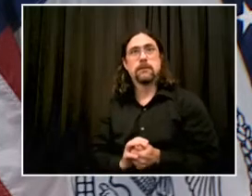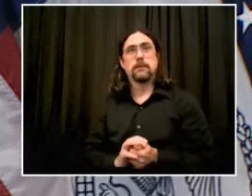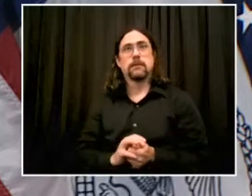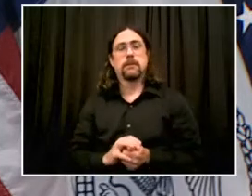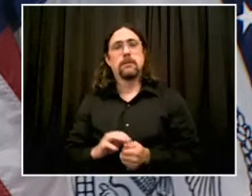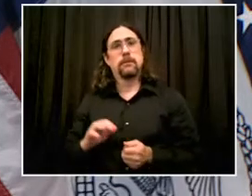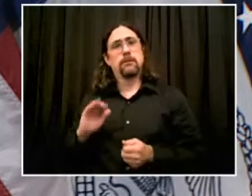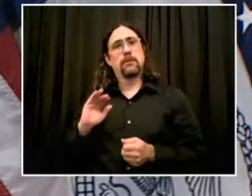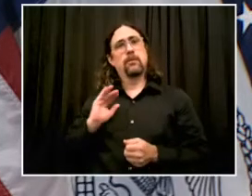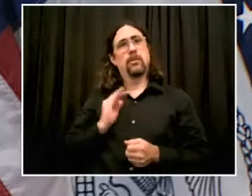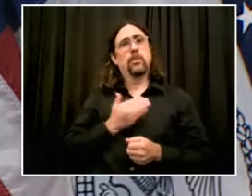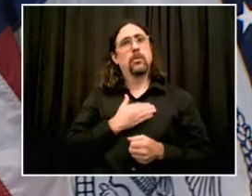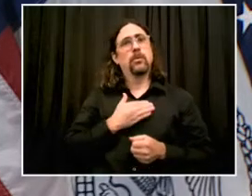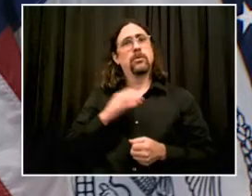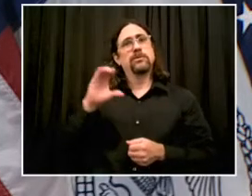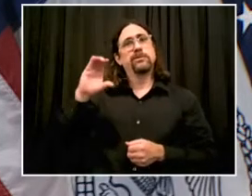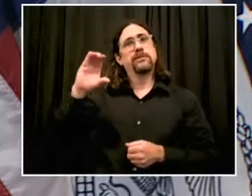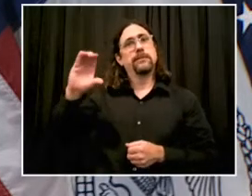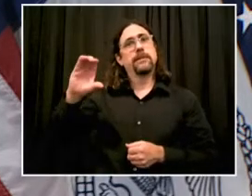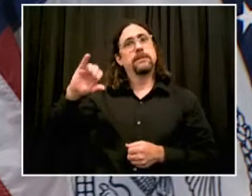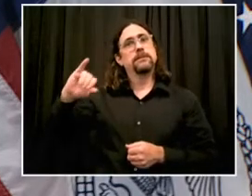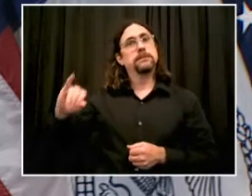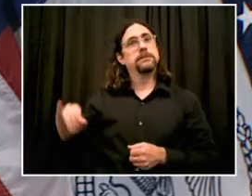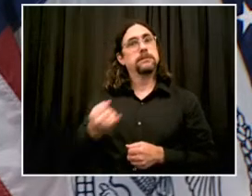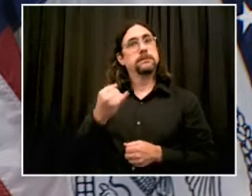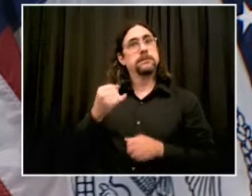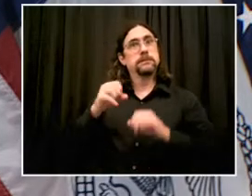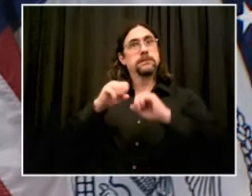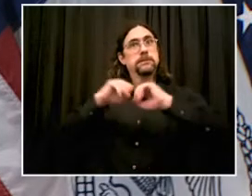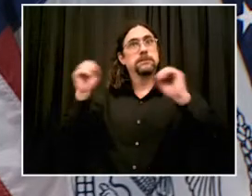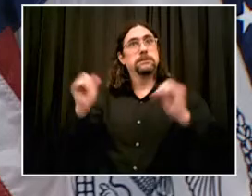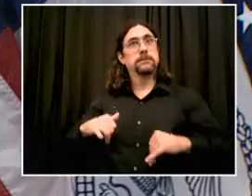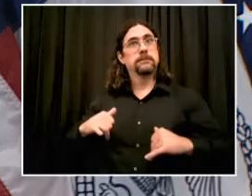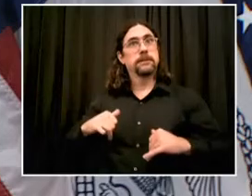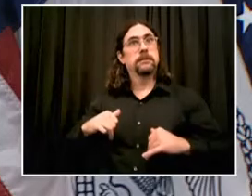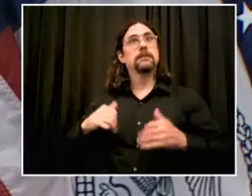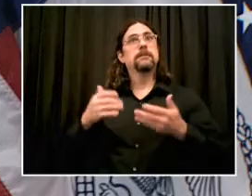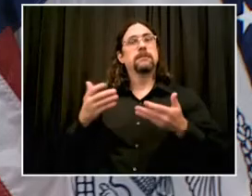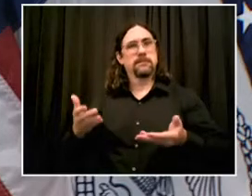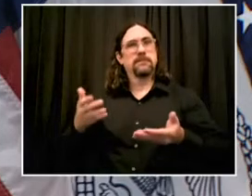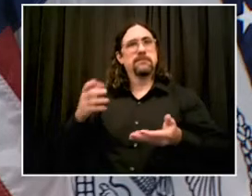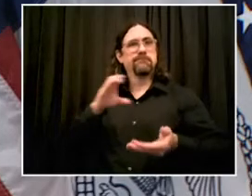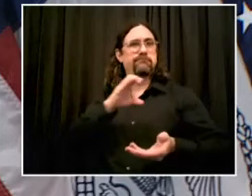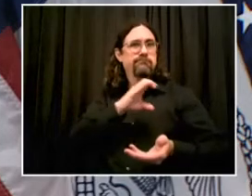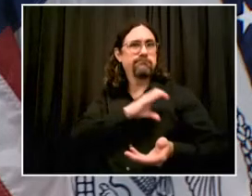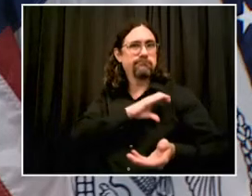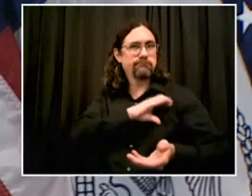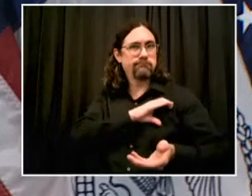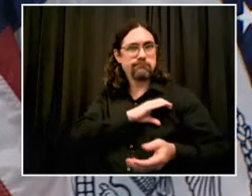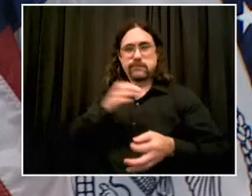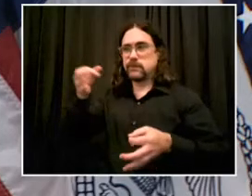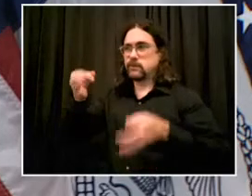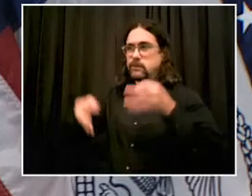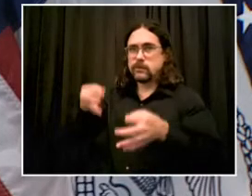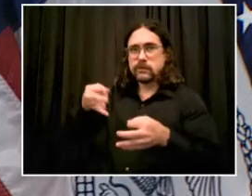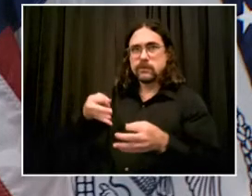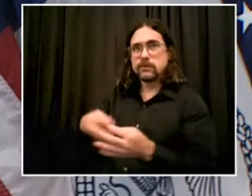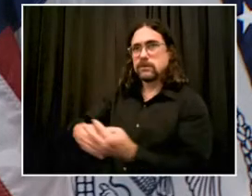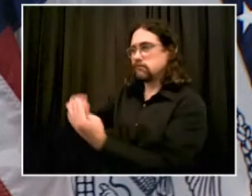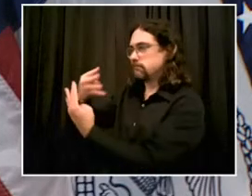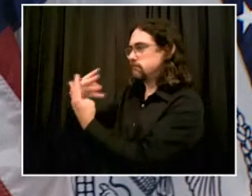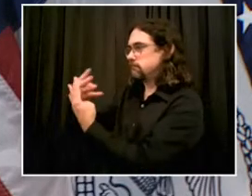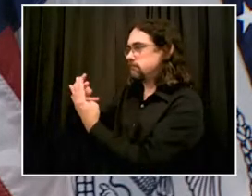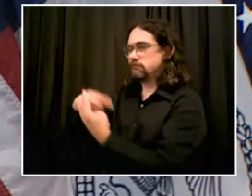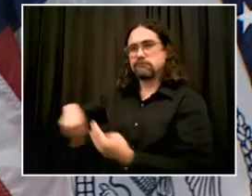get the CCRB process going aggressively. I'll come back to you with a specific timeline. And very importantly, our